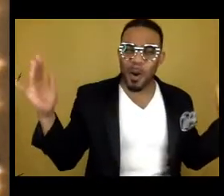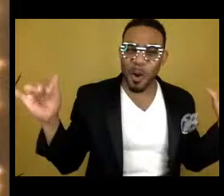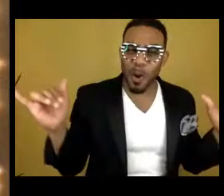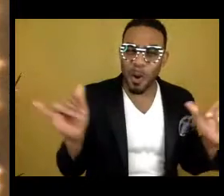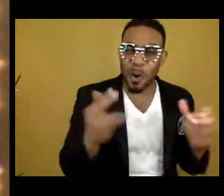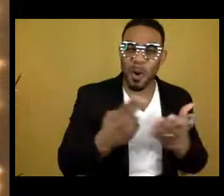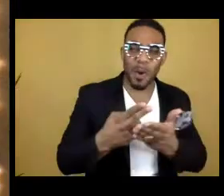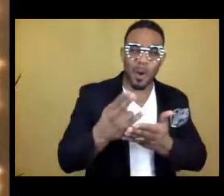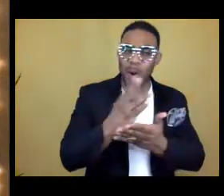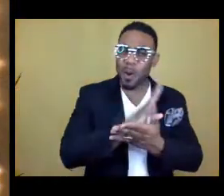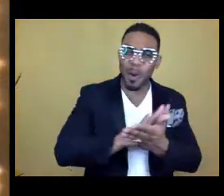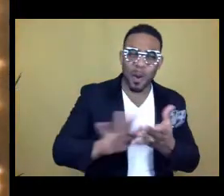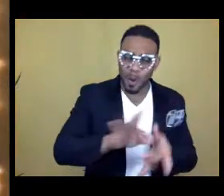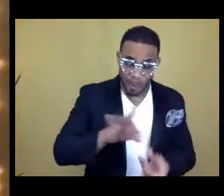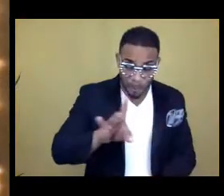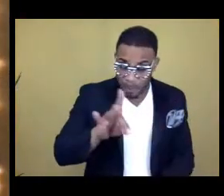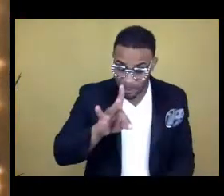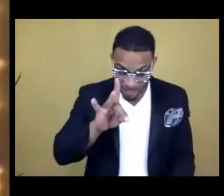Holy